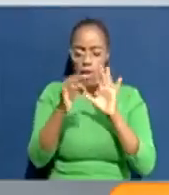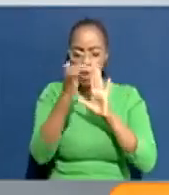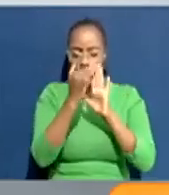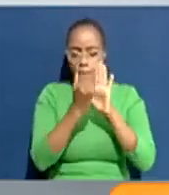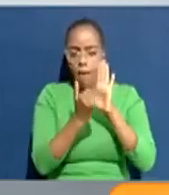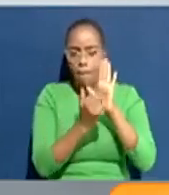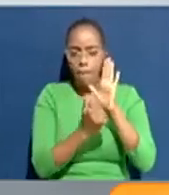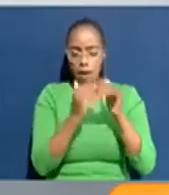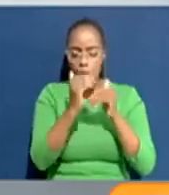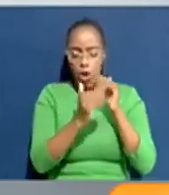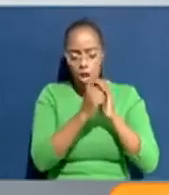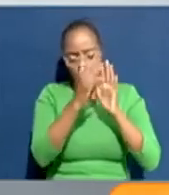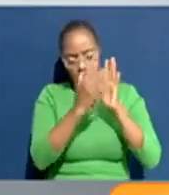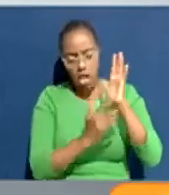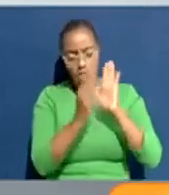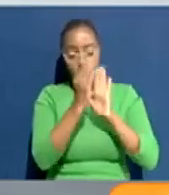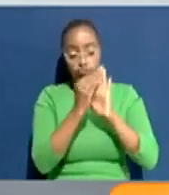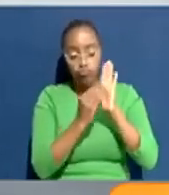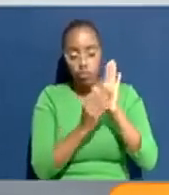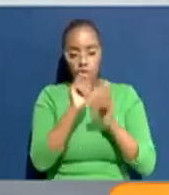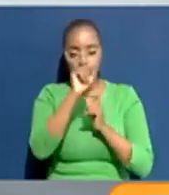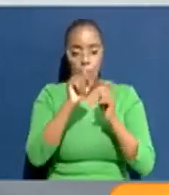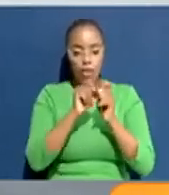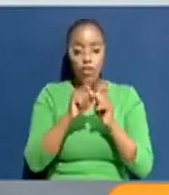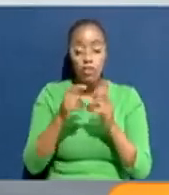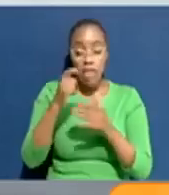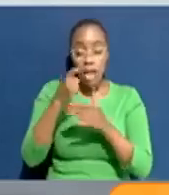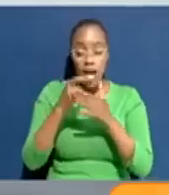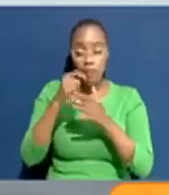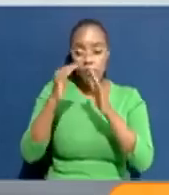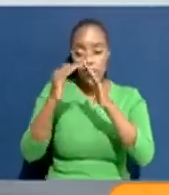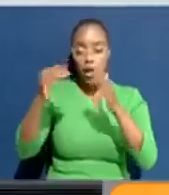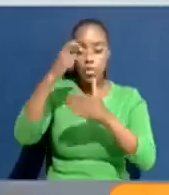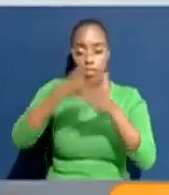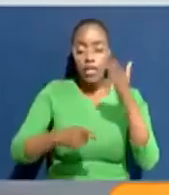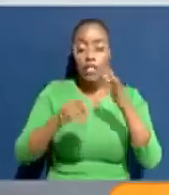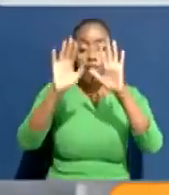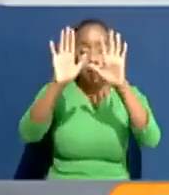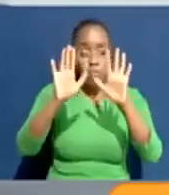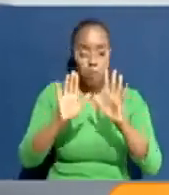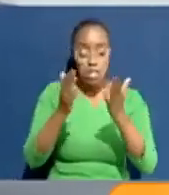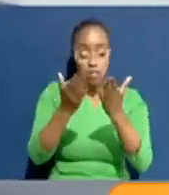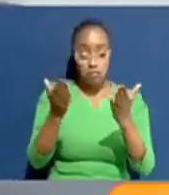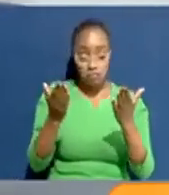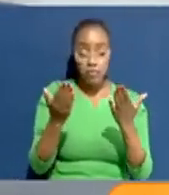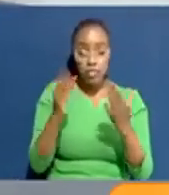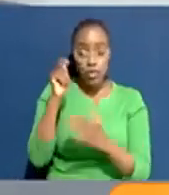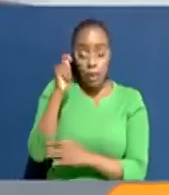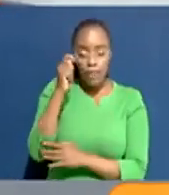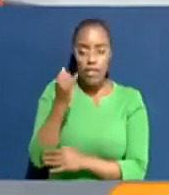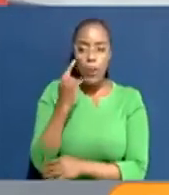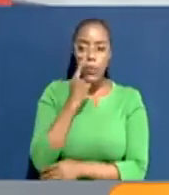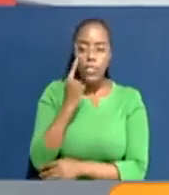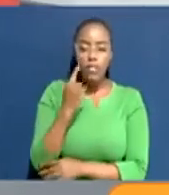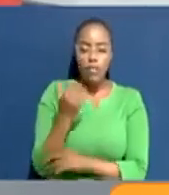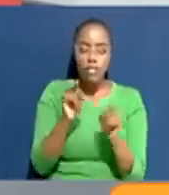each of those specifics on the housing levy, and this is why it is important to the president. Let's take a look